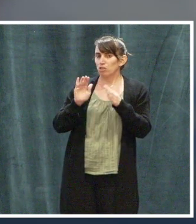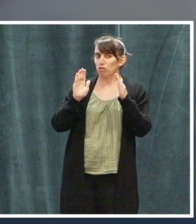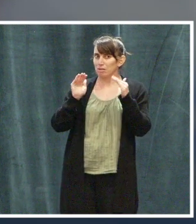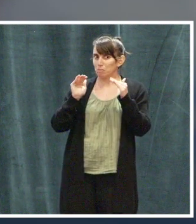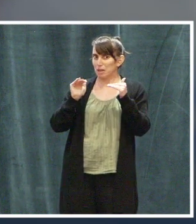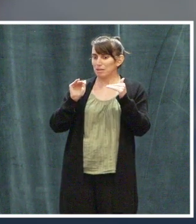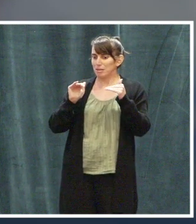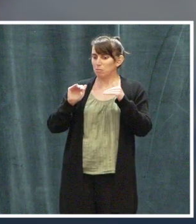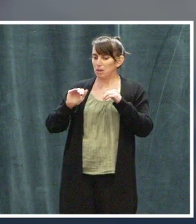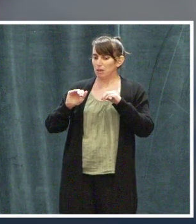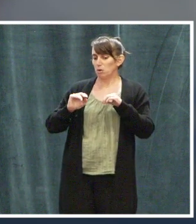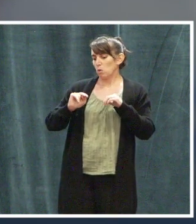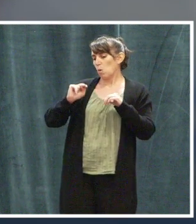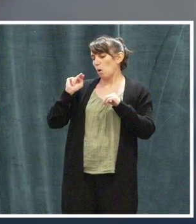south.